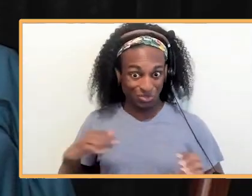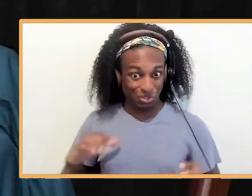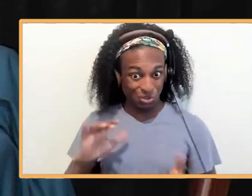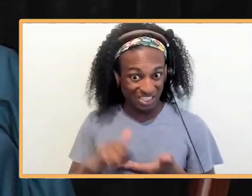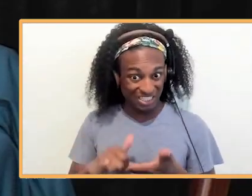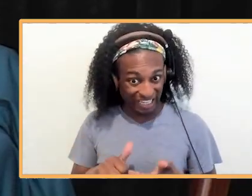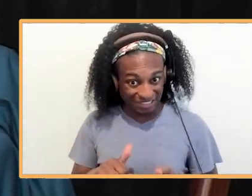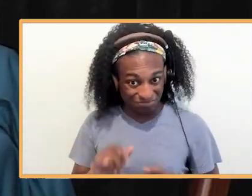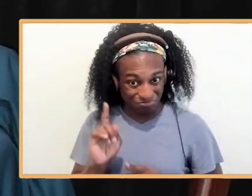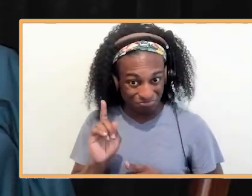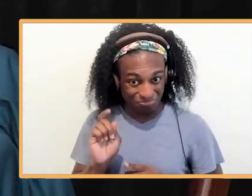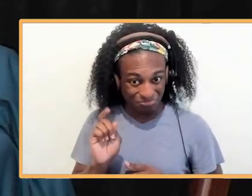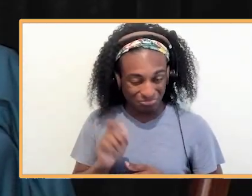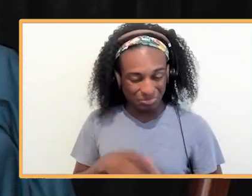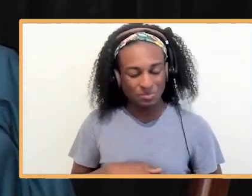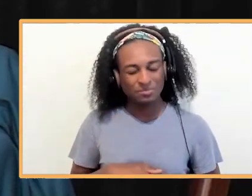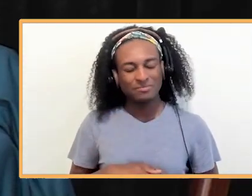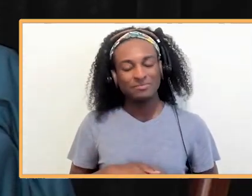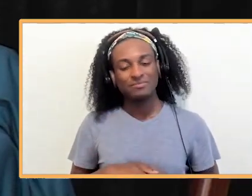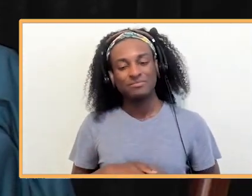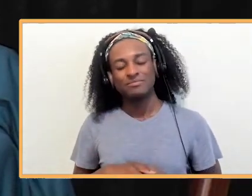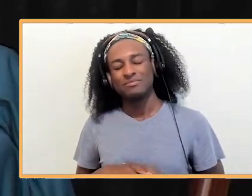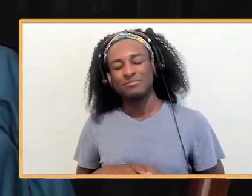There's a